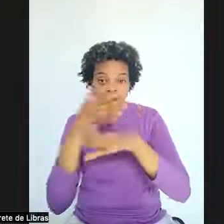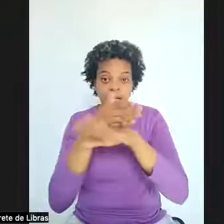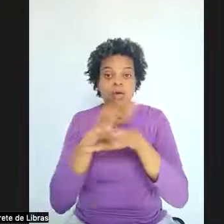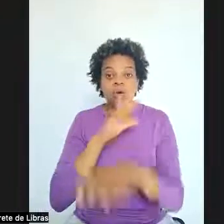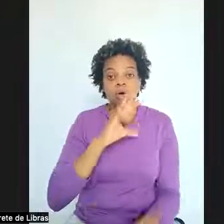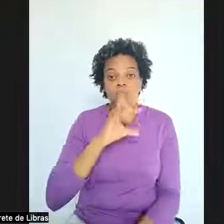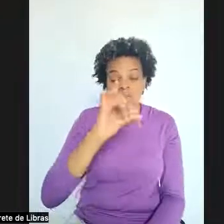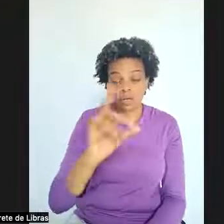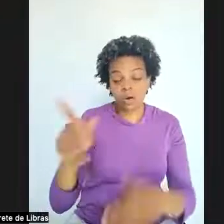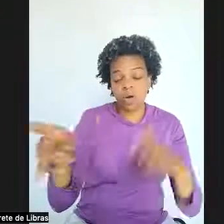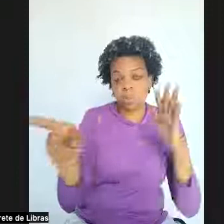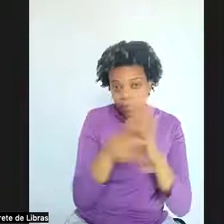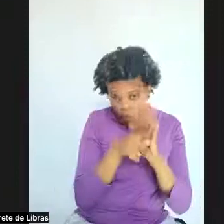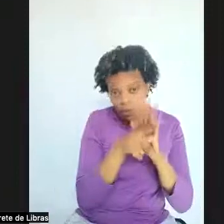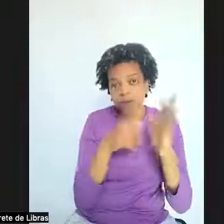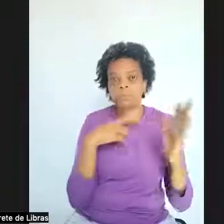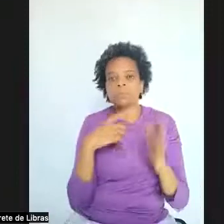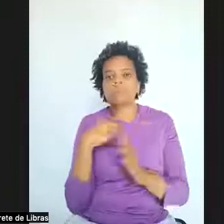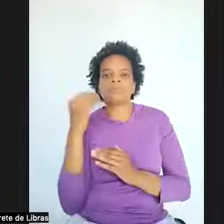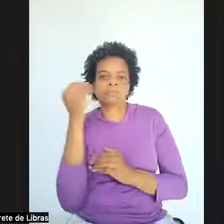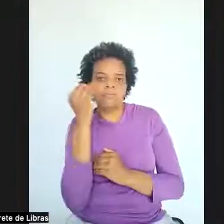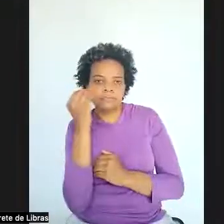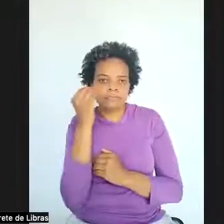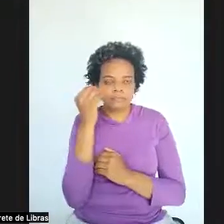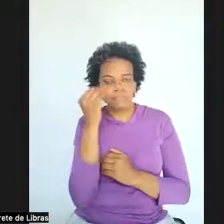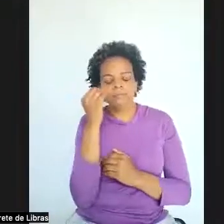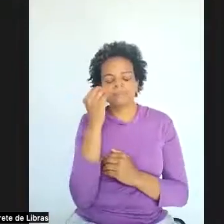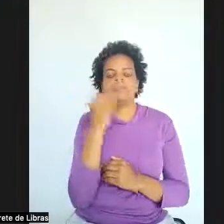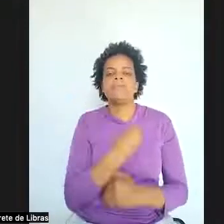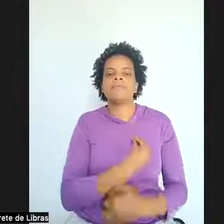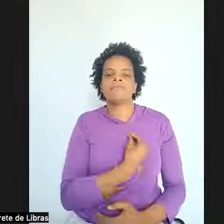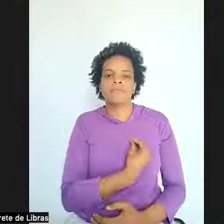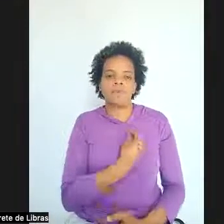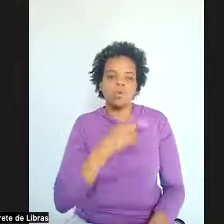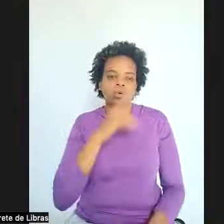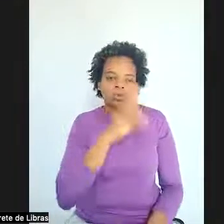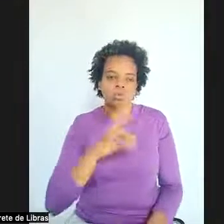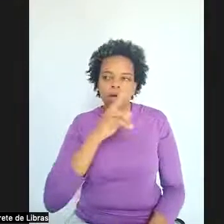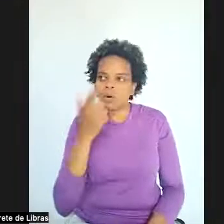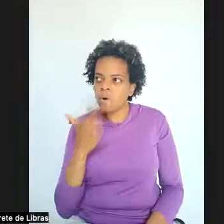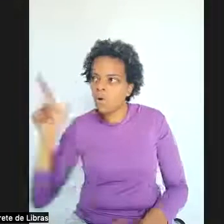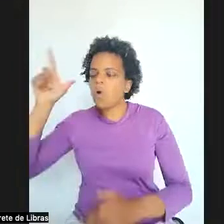of the project. So we keep trying to absorb this former young